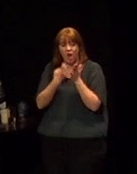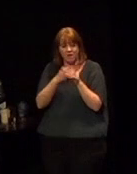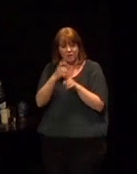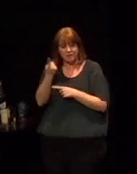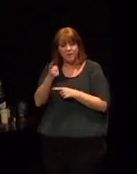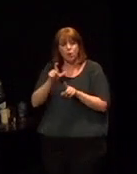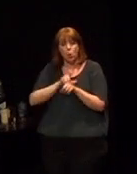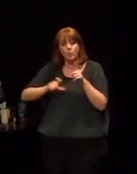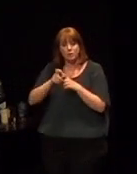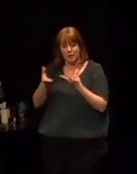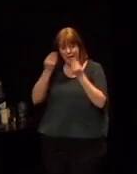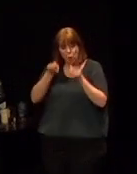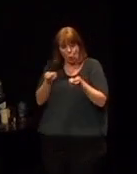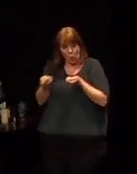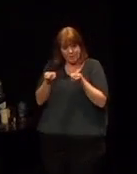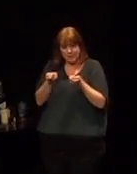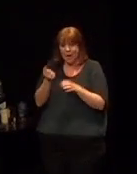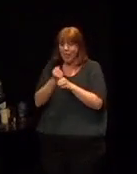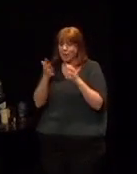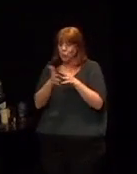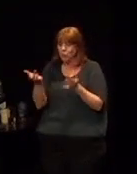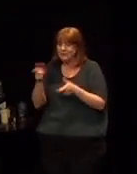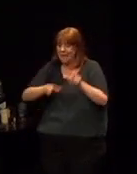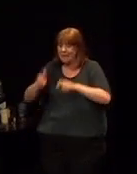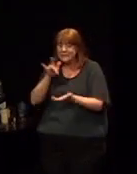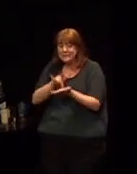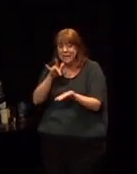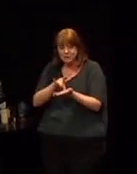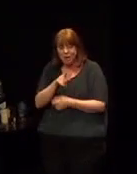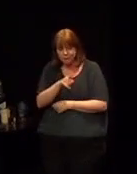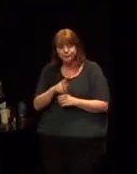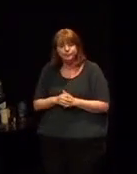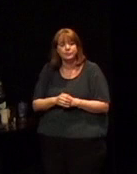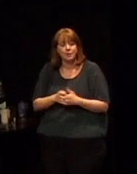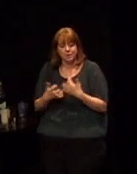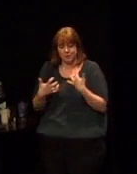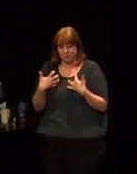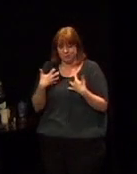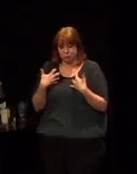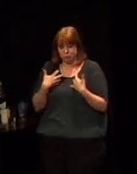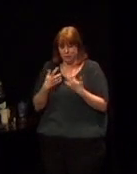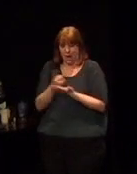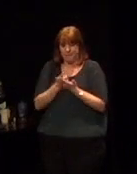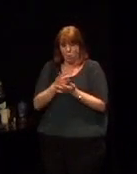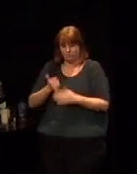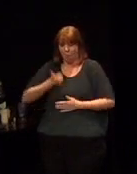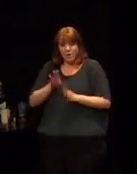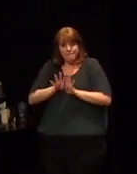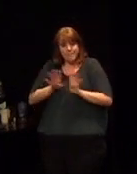Learning Coordinator at Glasgow Science Centre. And I think one of the interesting things about the panel this morning for me